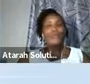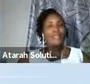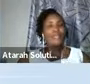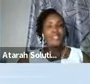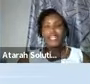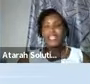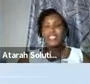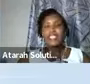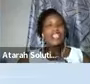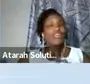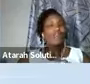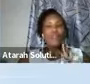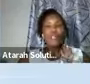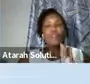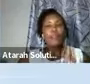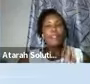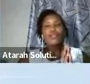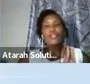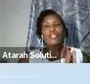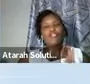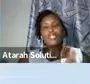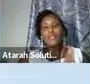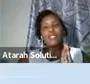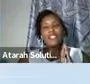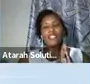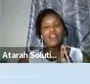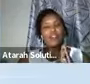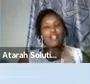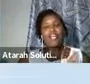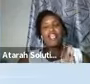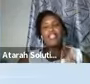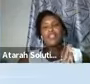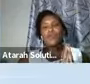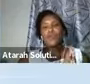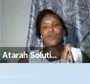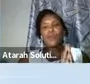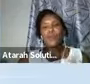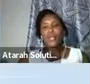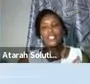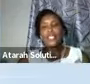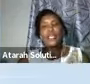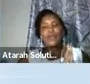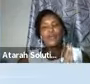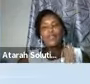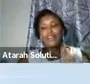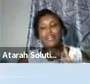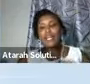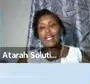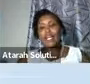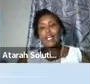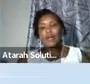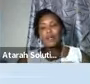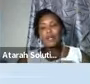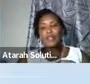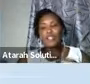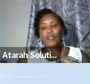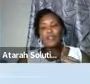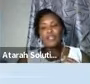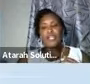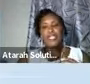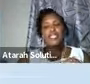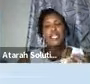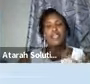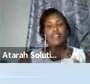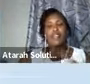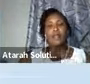need to Google Fina Gardens. If you're looking for a place to go in Naivasha, please, Fina Gardens will be your place. And then we have College of